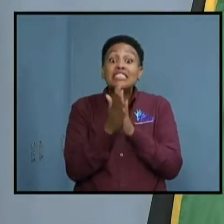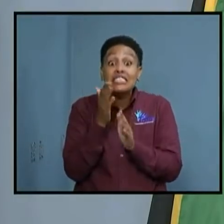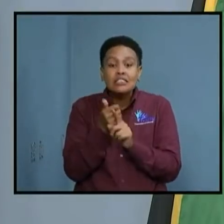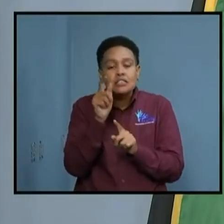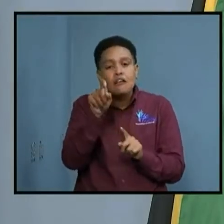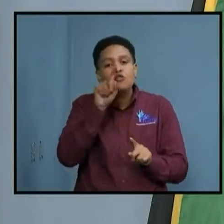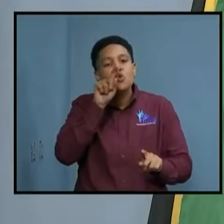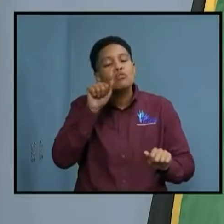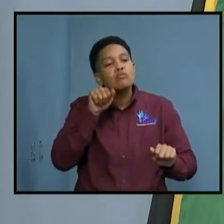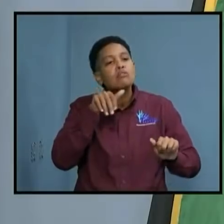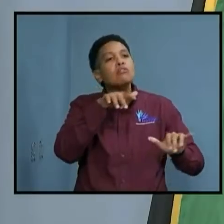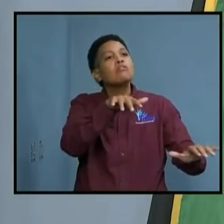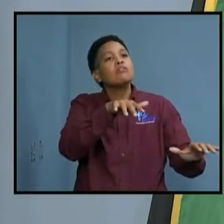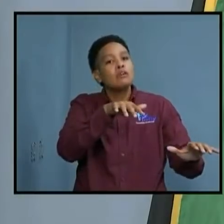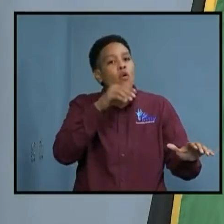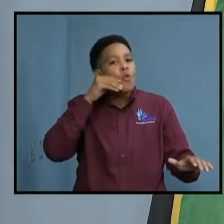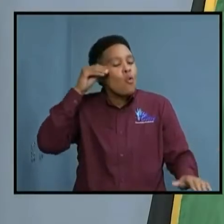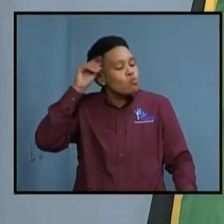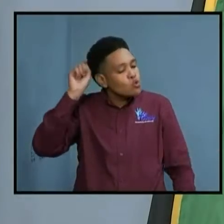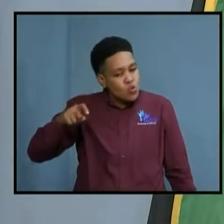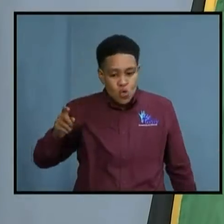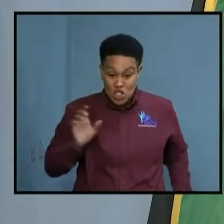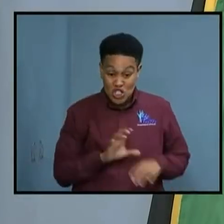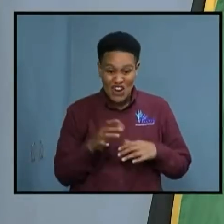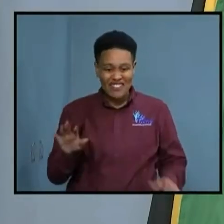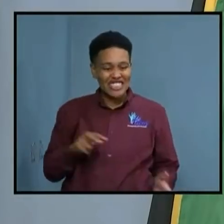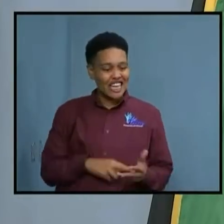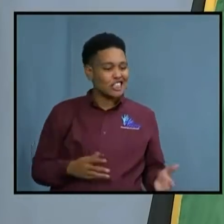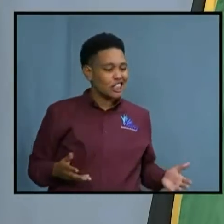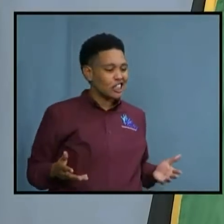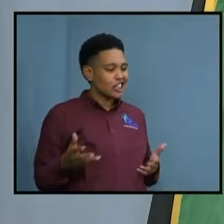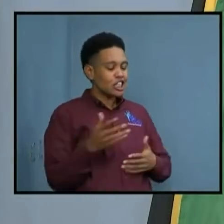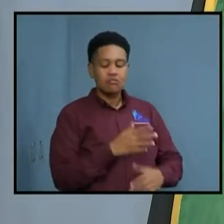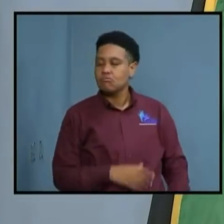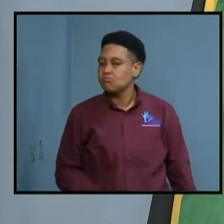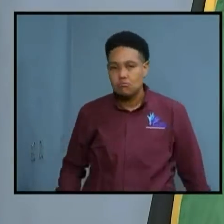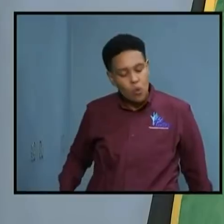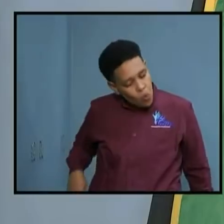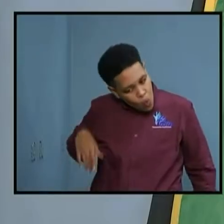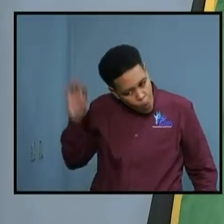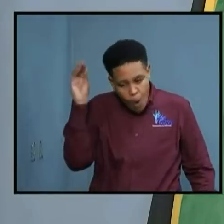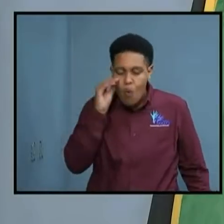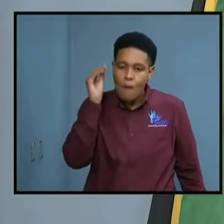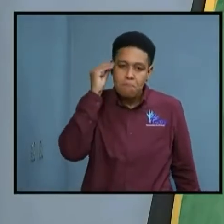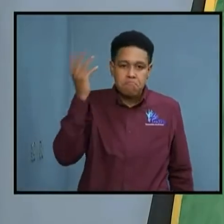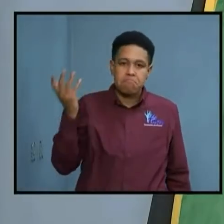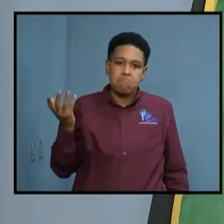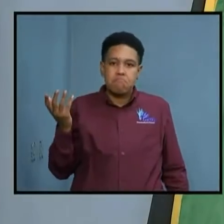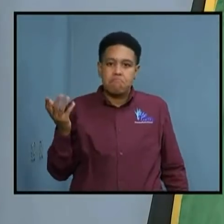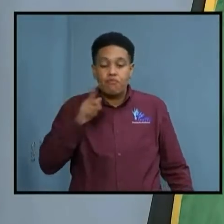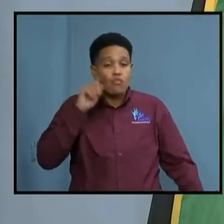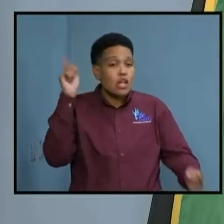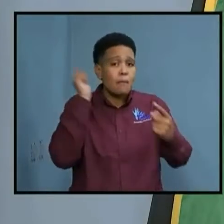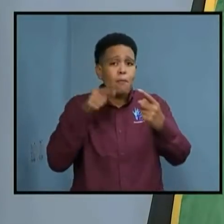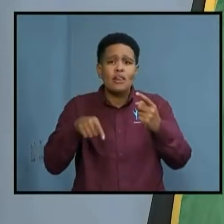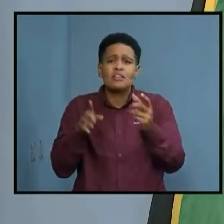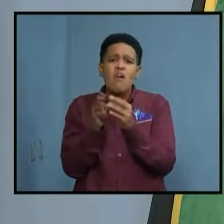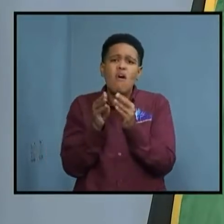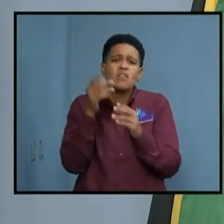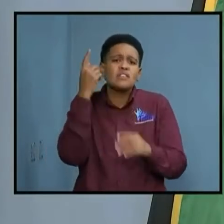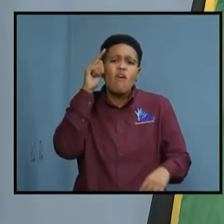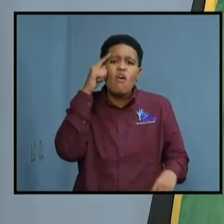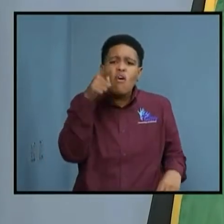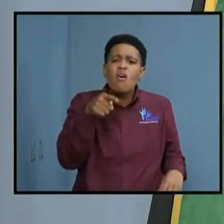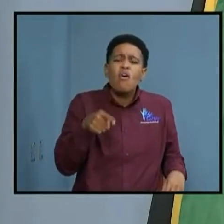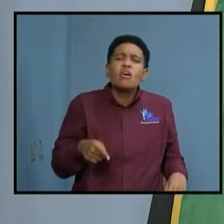should make their way home. The main point of this press conference